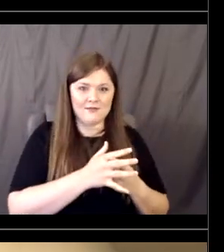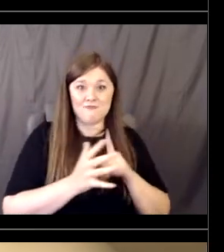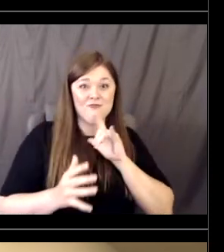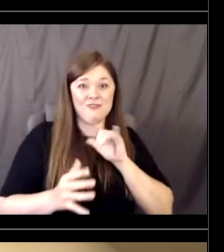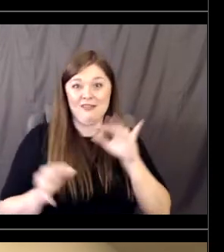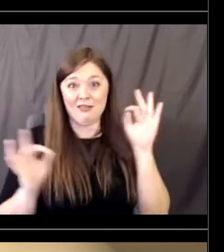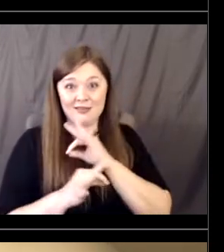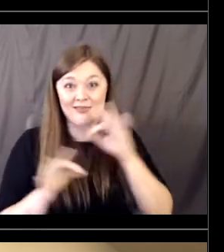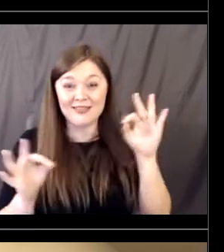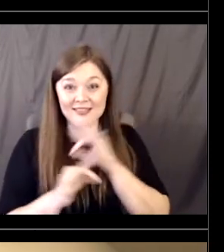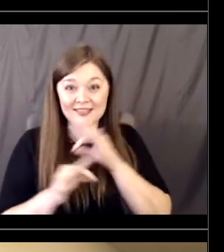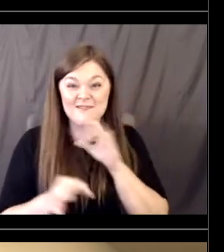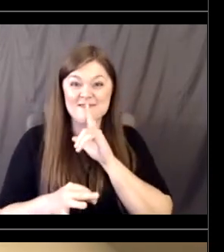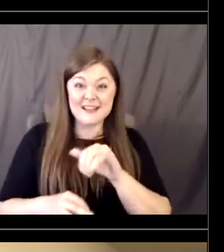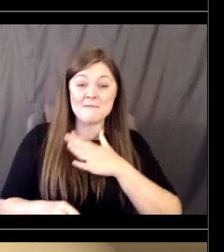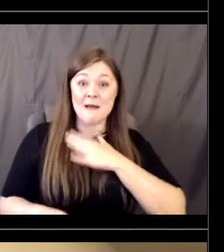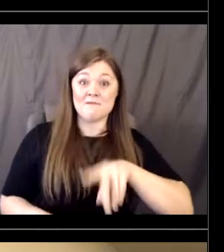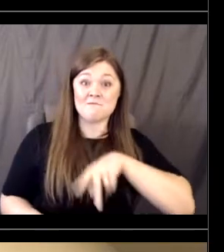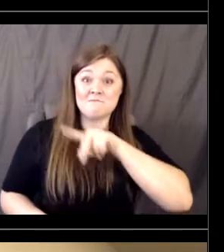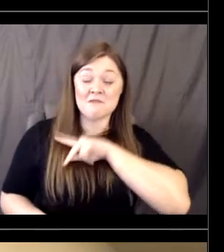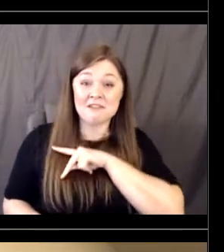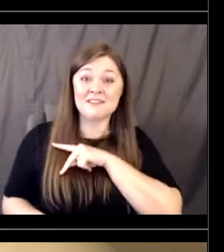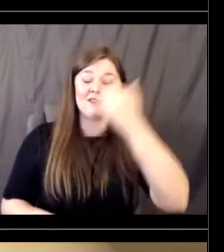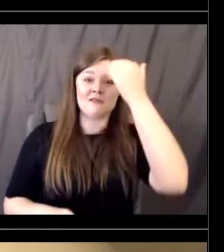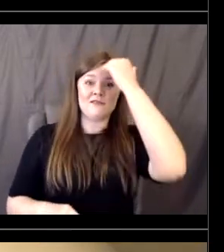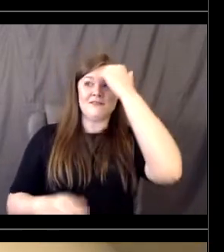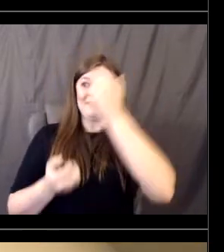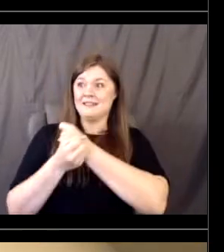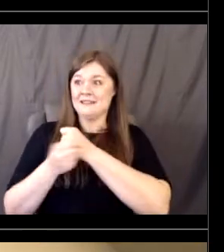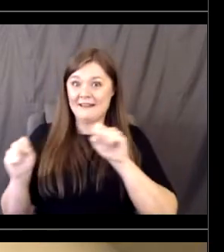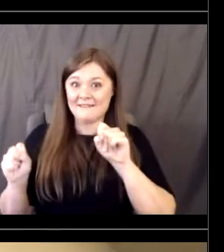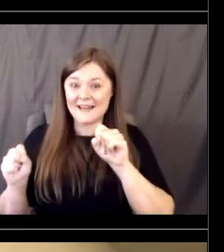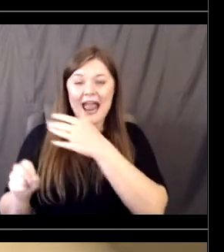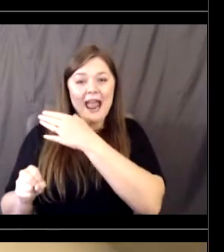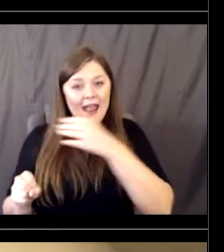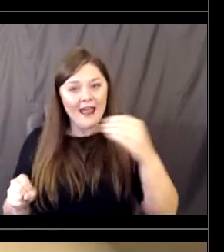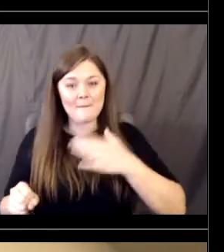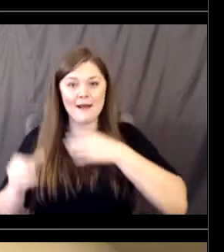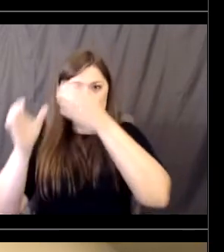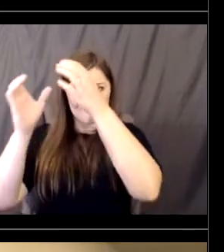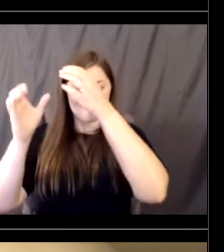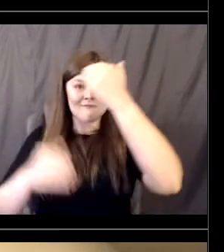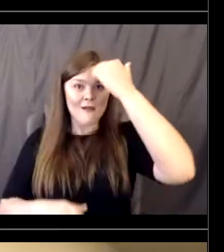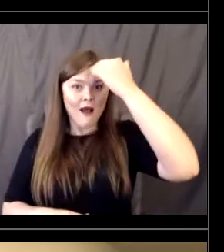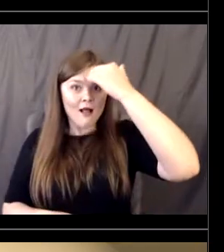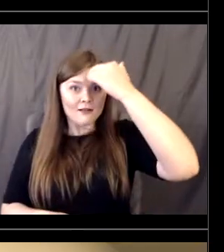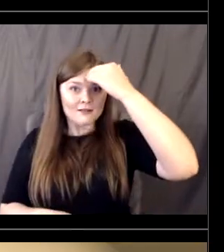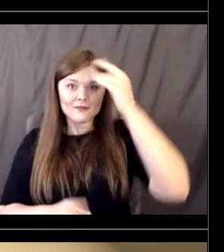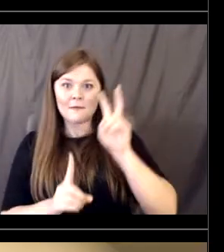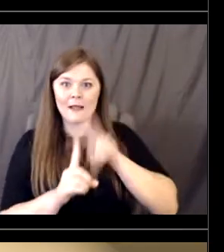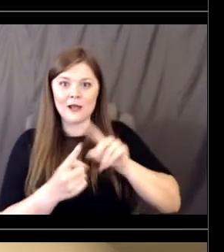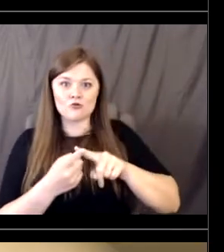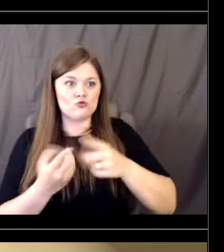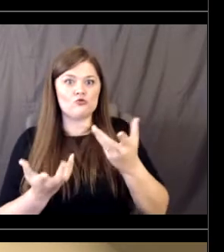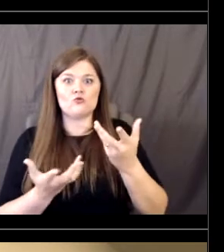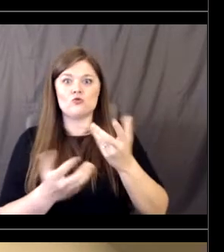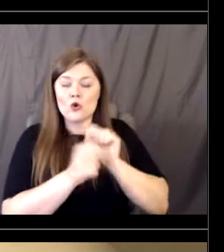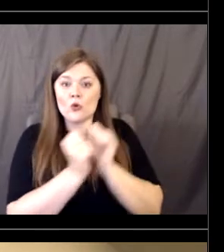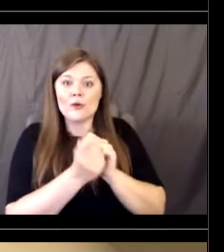stuff. And so not only has my personal safety increased in my personal knowledge, but also with the work that Jennifer and Trevor have done in the deaf community